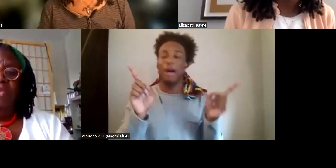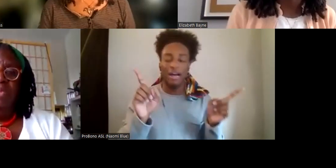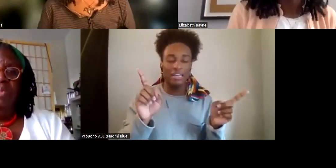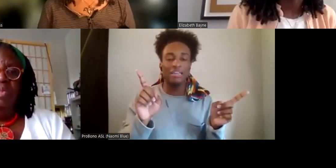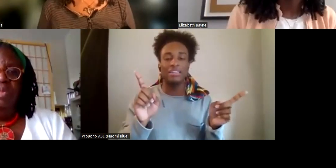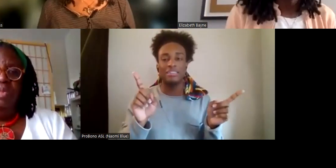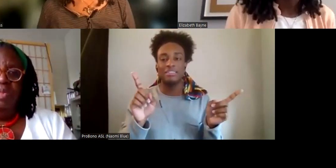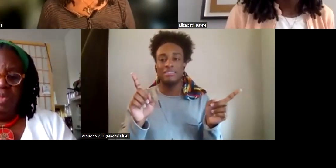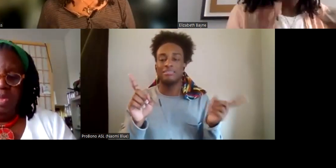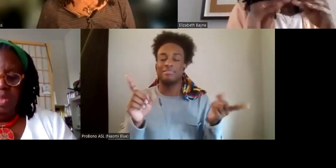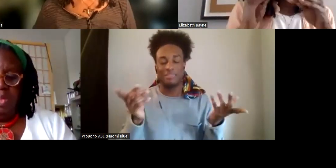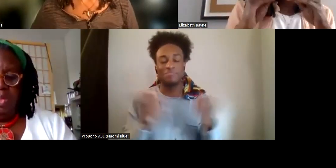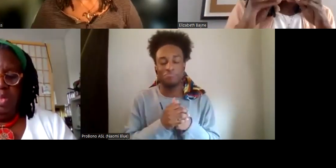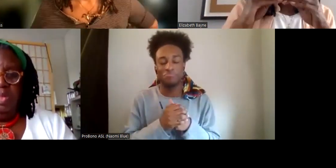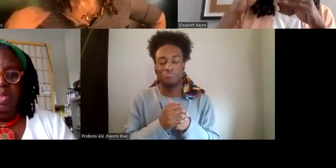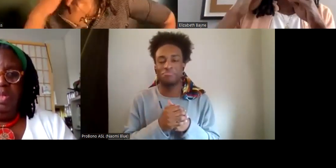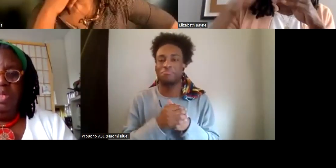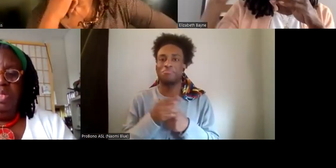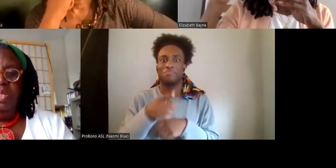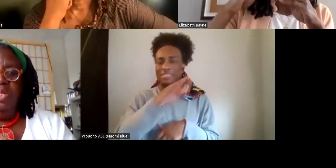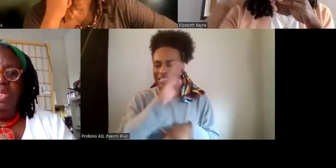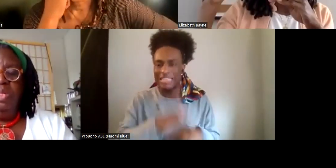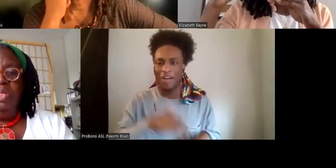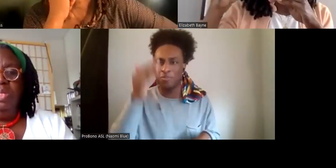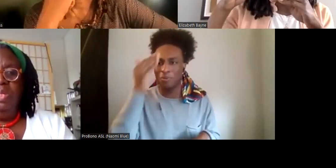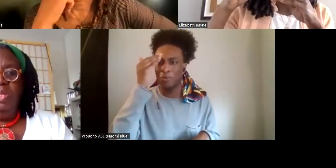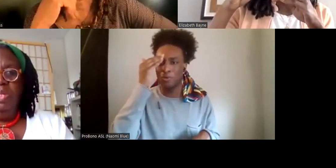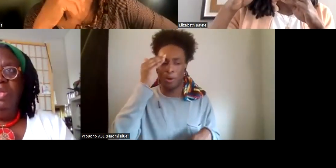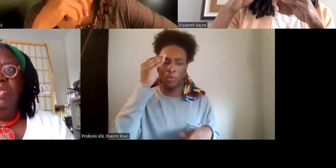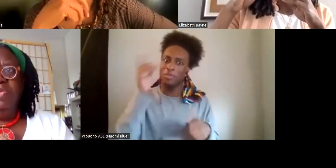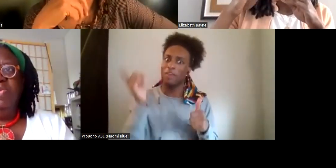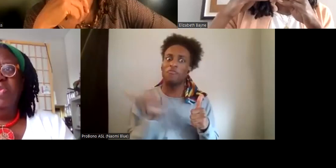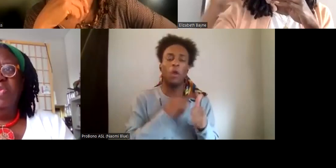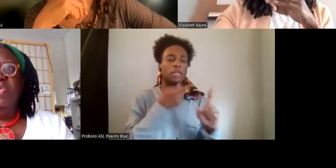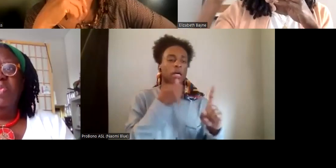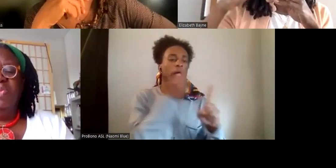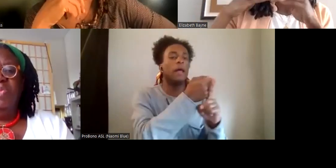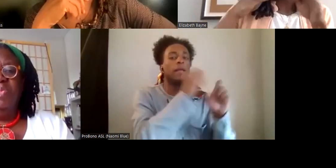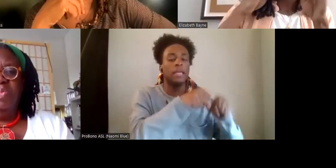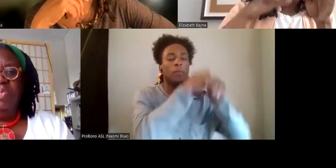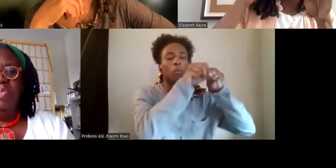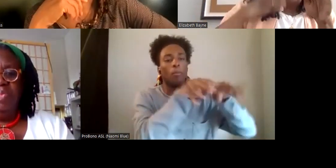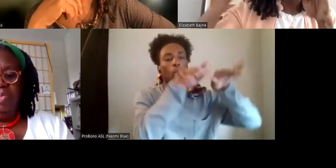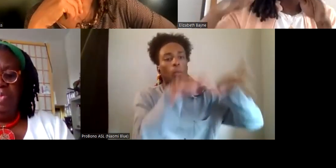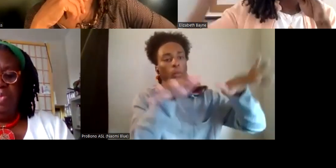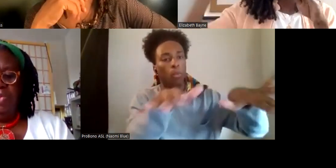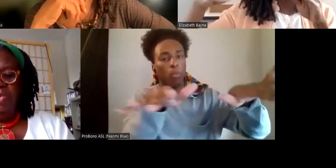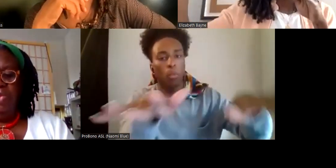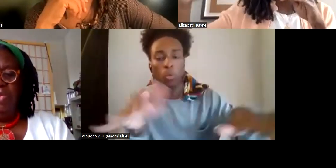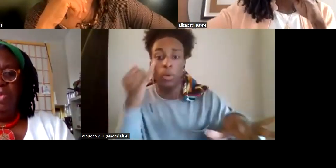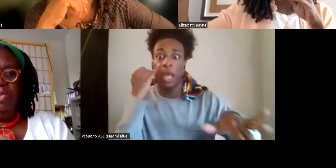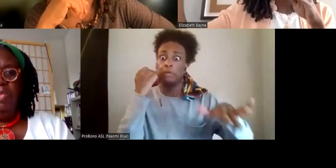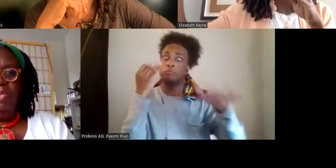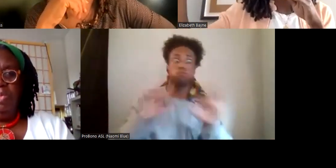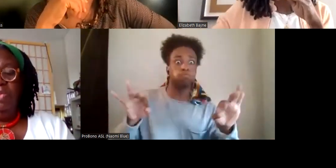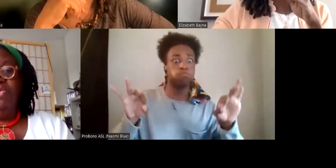it had, and you never know what that ripple is going to be, if it's going to be big or small, but it's a ripple,